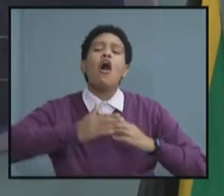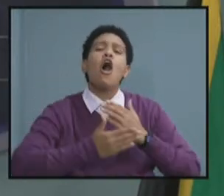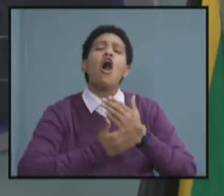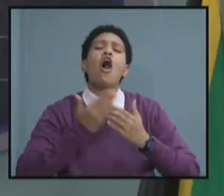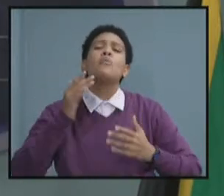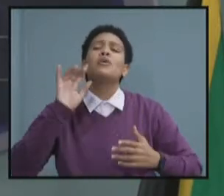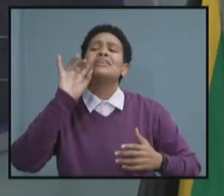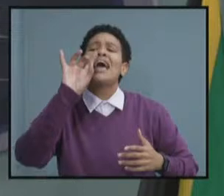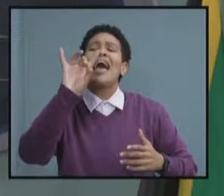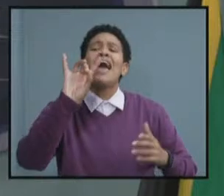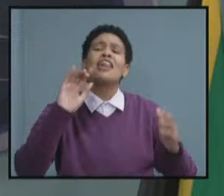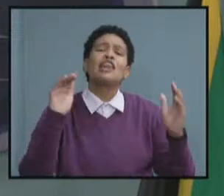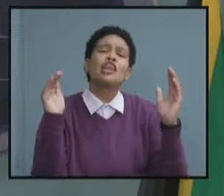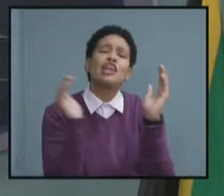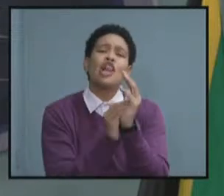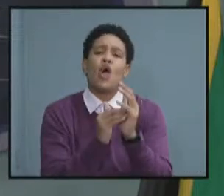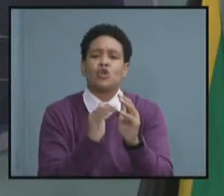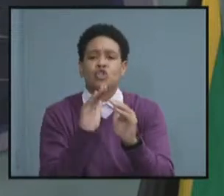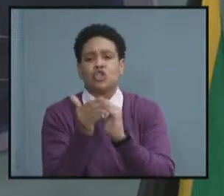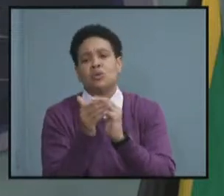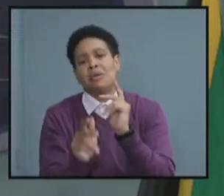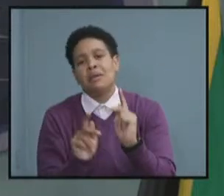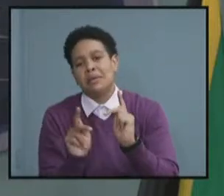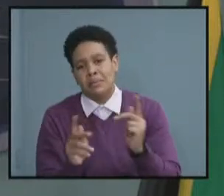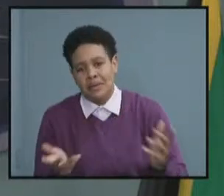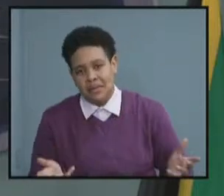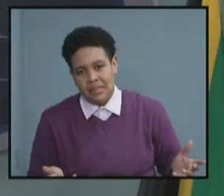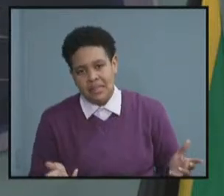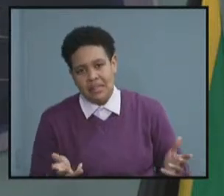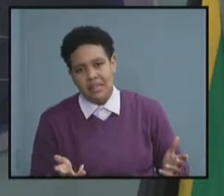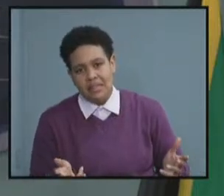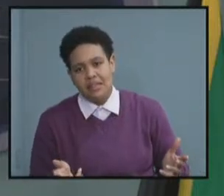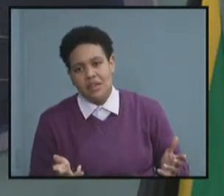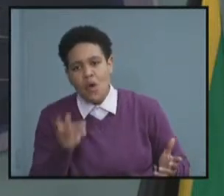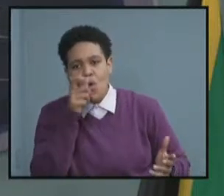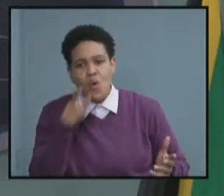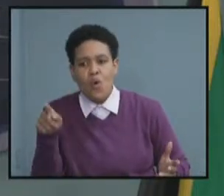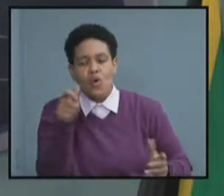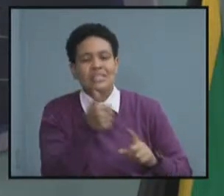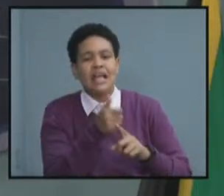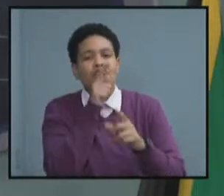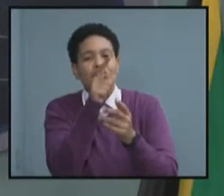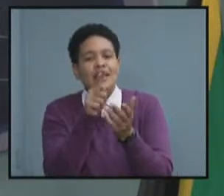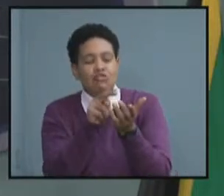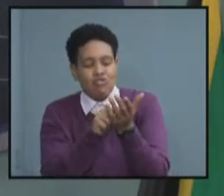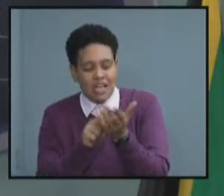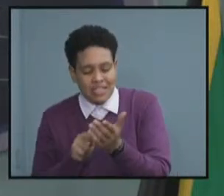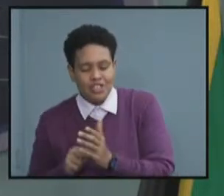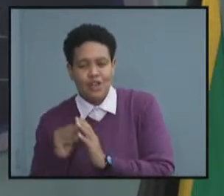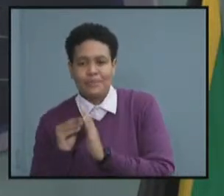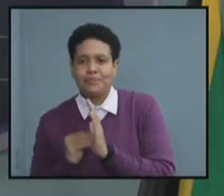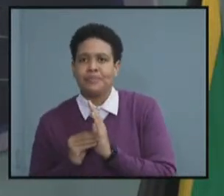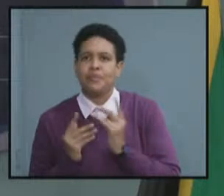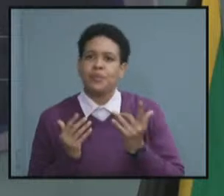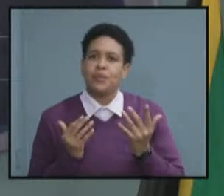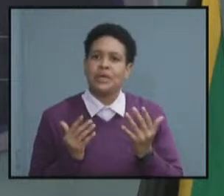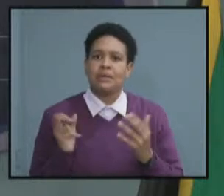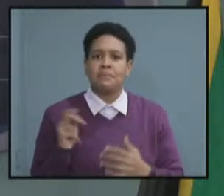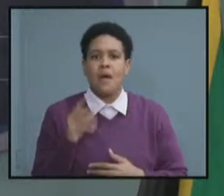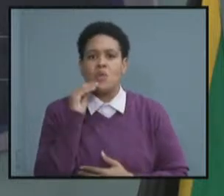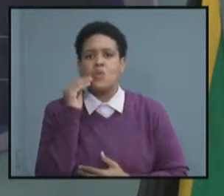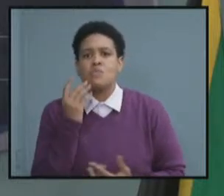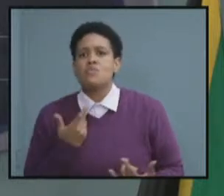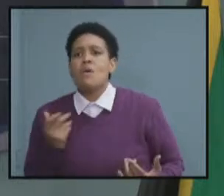almost 8,000 Jamaicans who are registered waiting to come